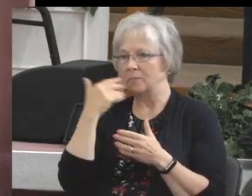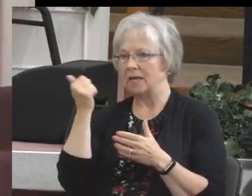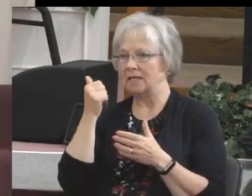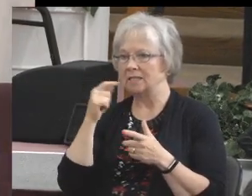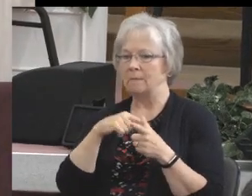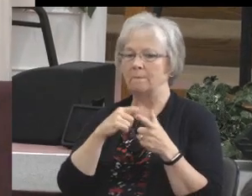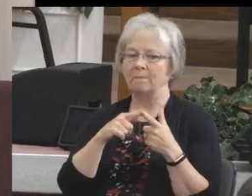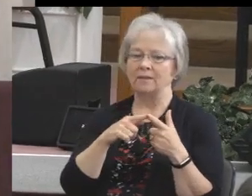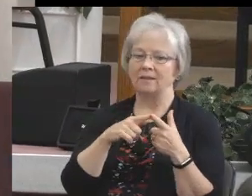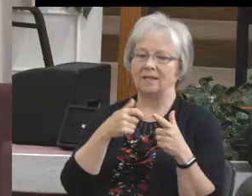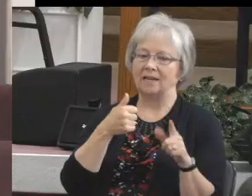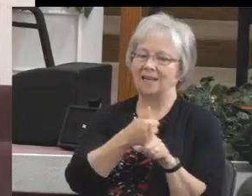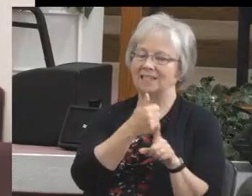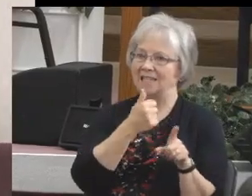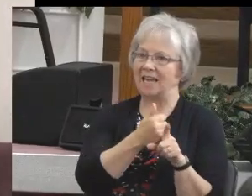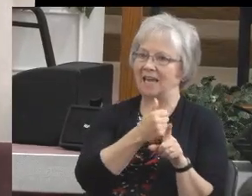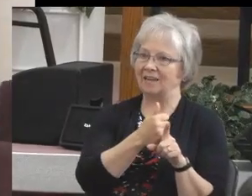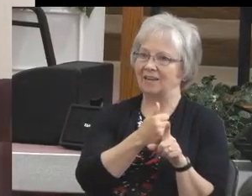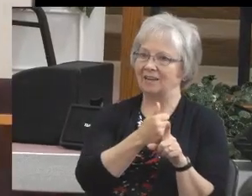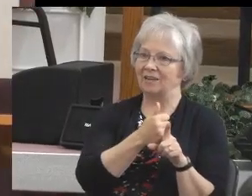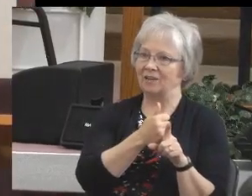misuse the Scripture to support